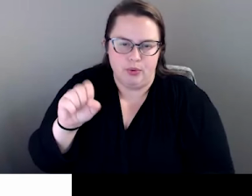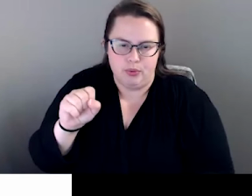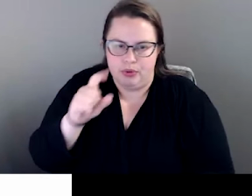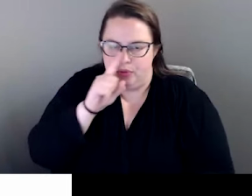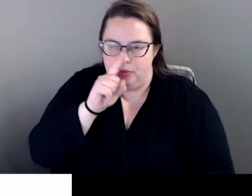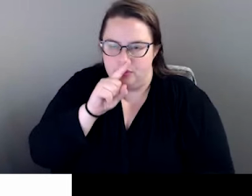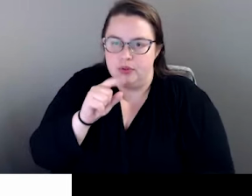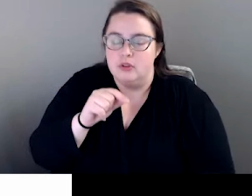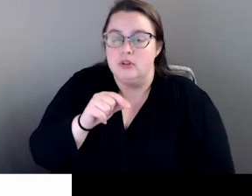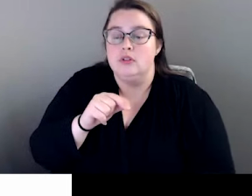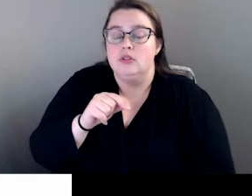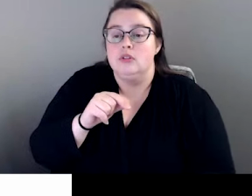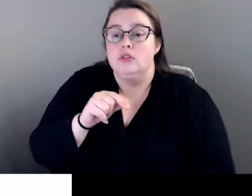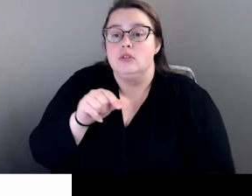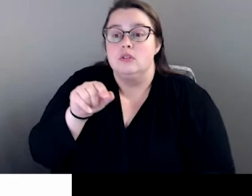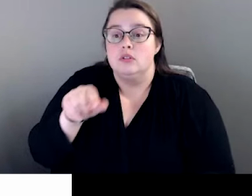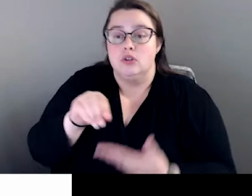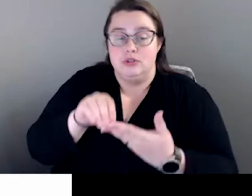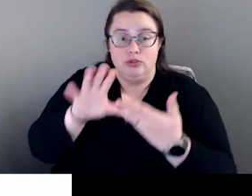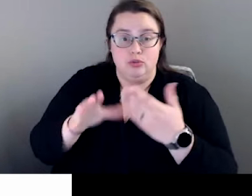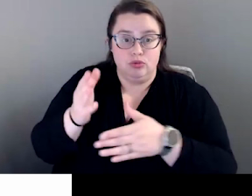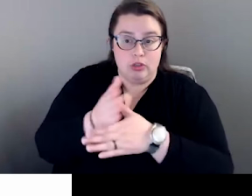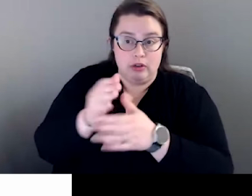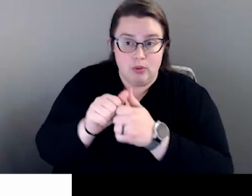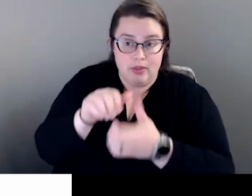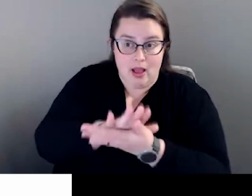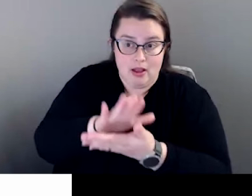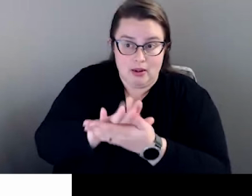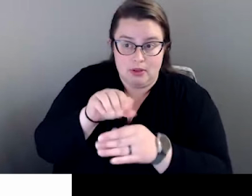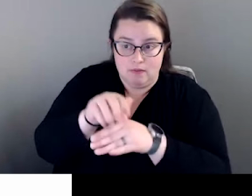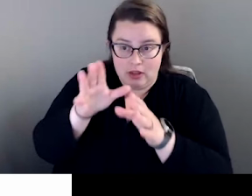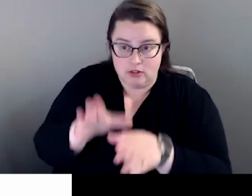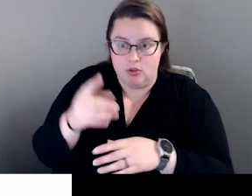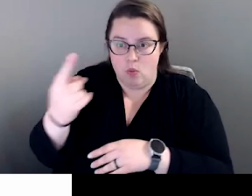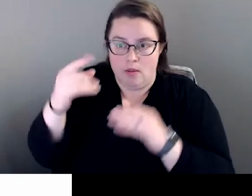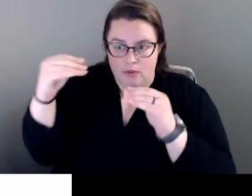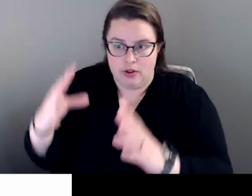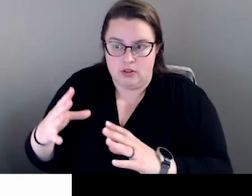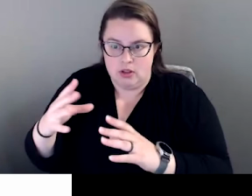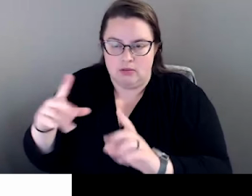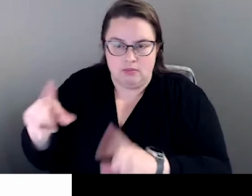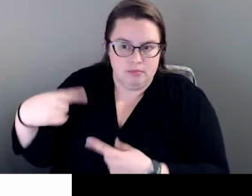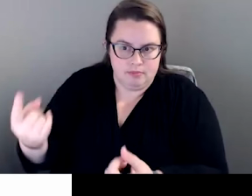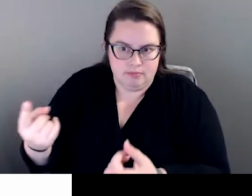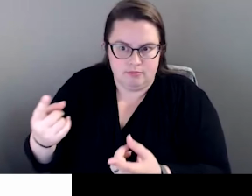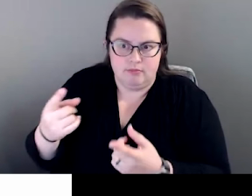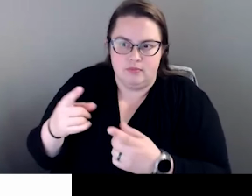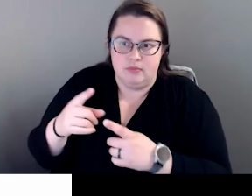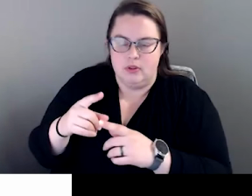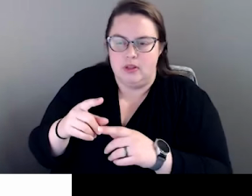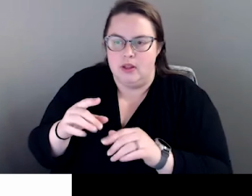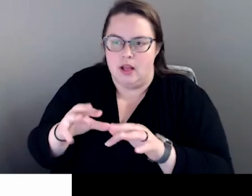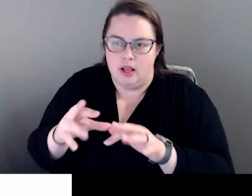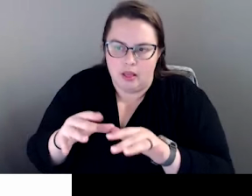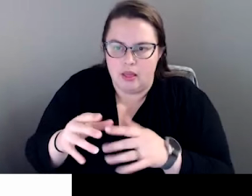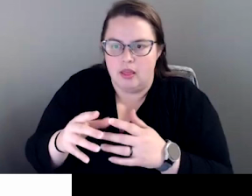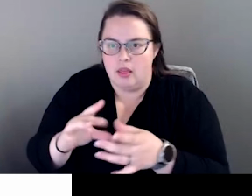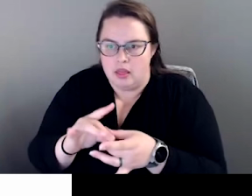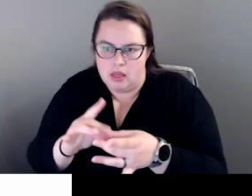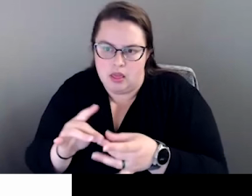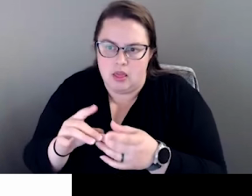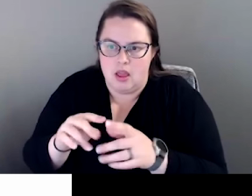student shares with her academic advisor that one of her professor has been making unwanted advances towards her and stares at her